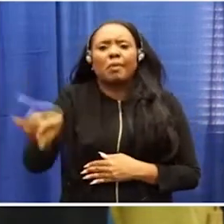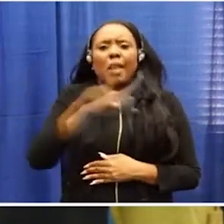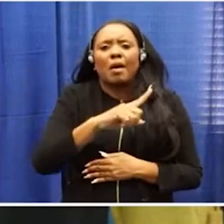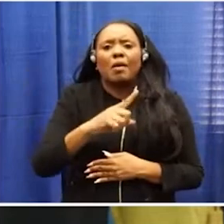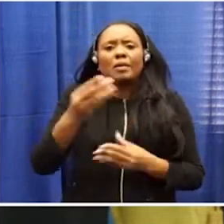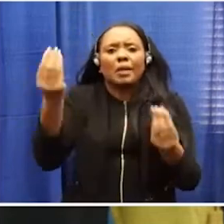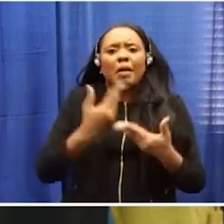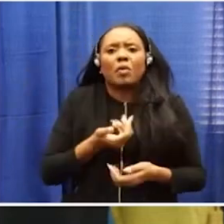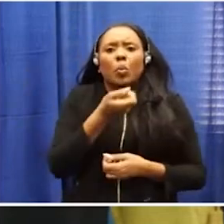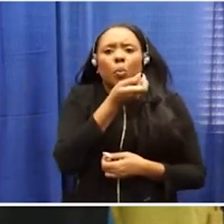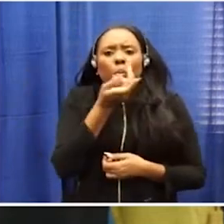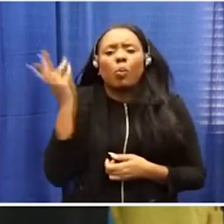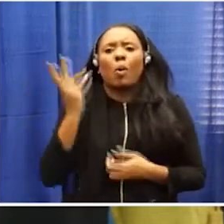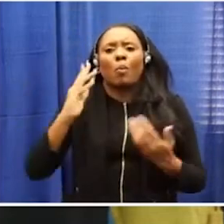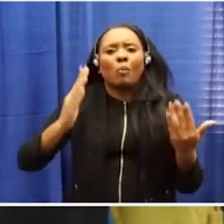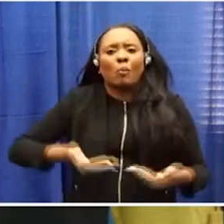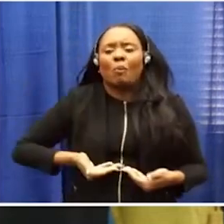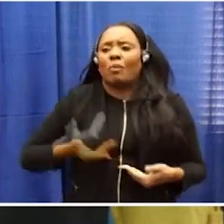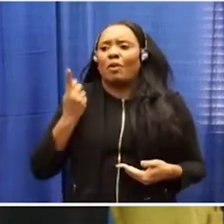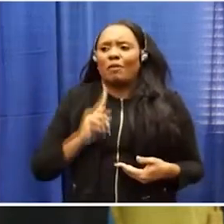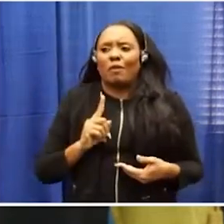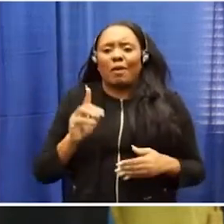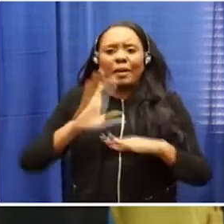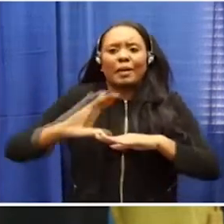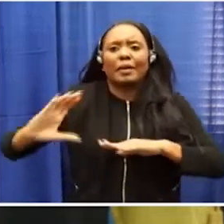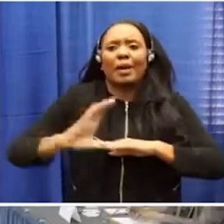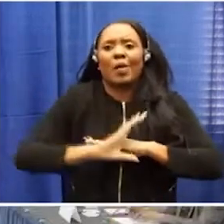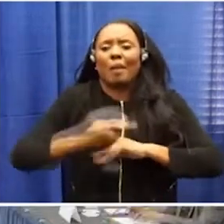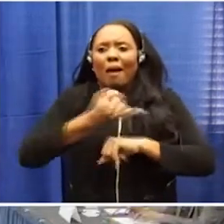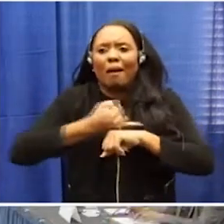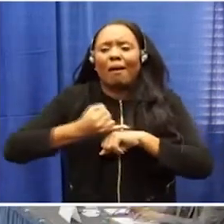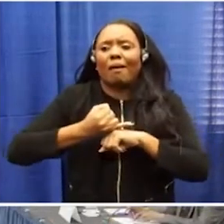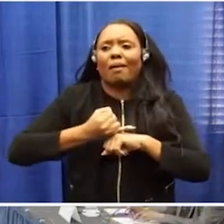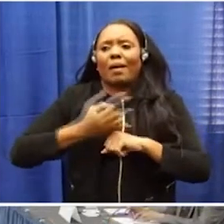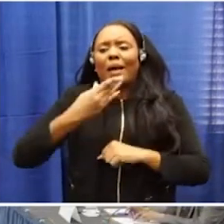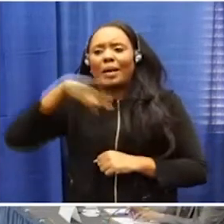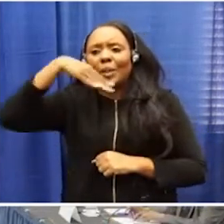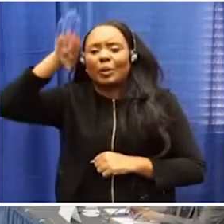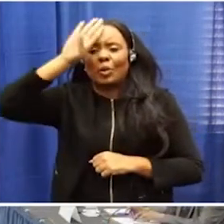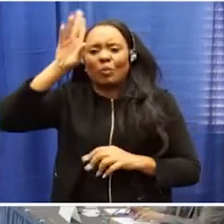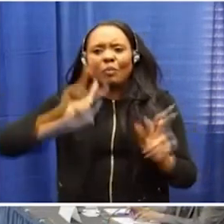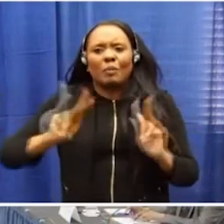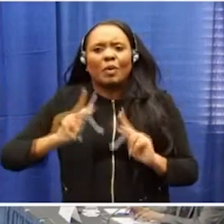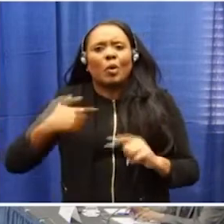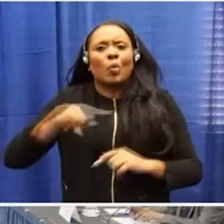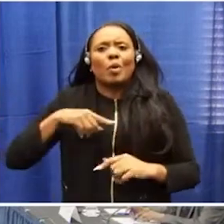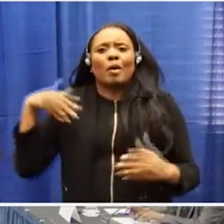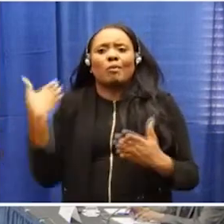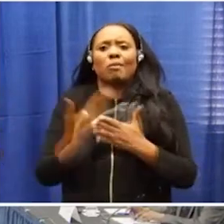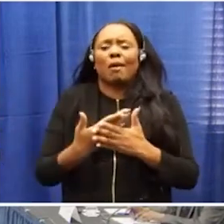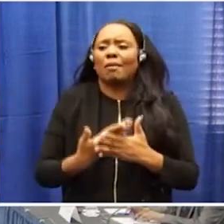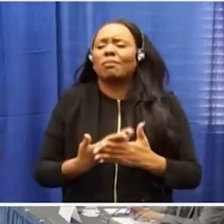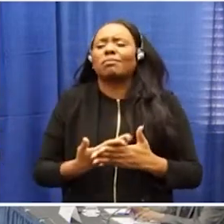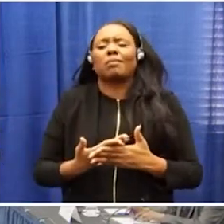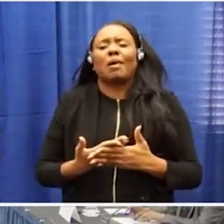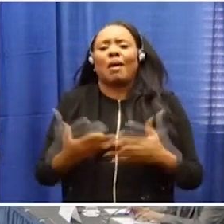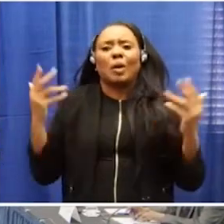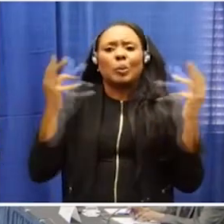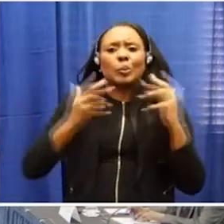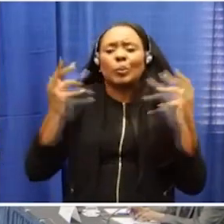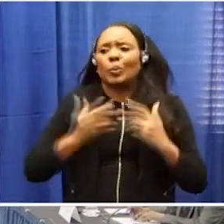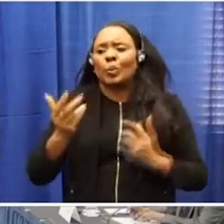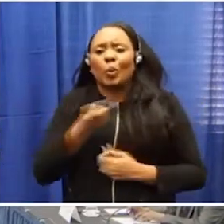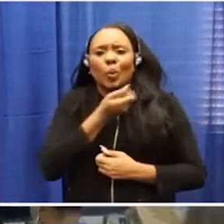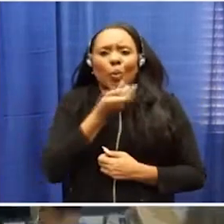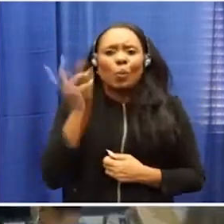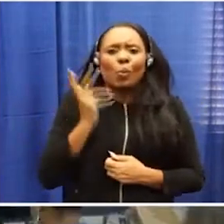generous hospitality extended to CARICOM delegations and the delegation of Cuba on arrival, and the sustained